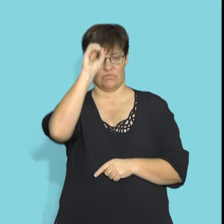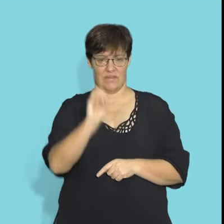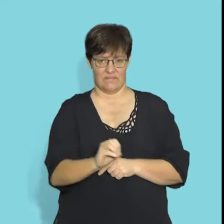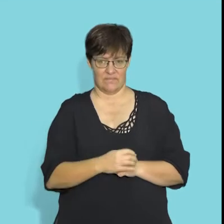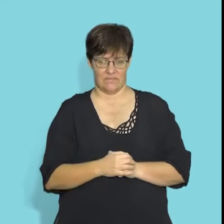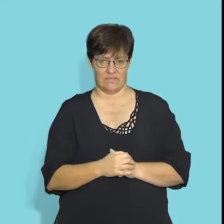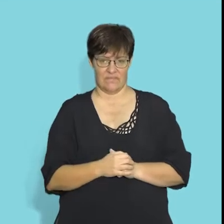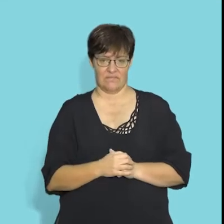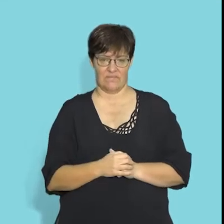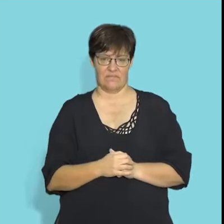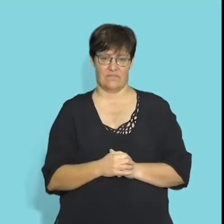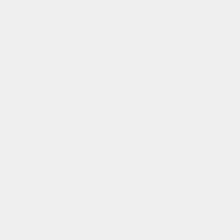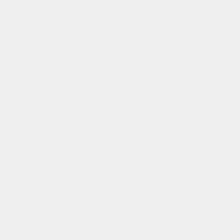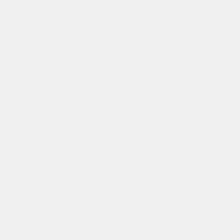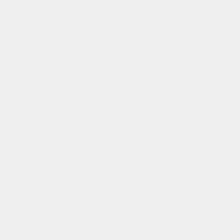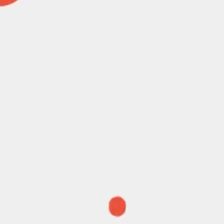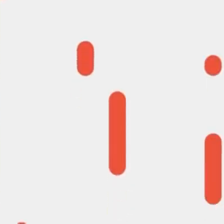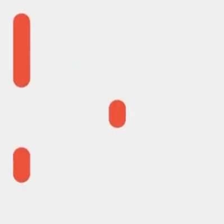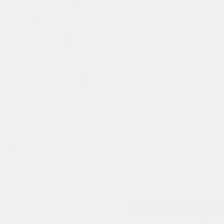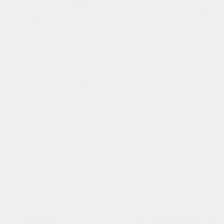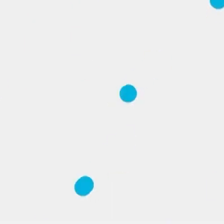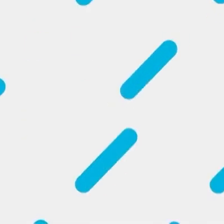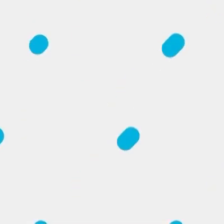are perpendicular.